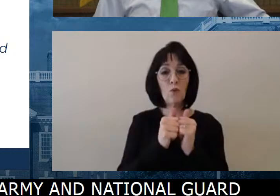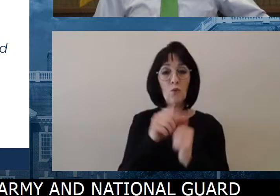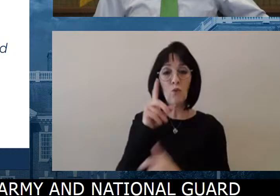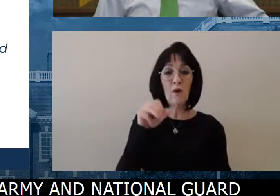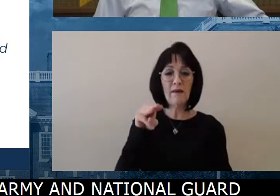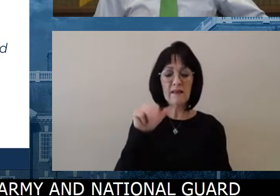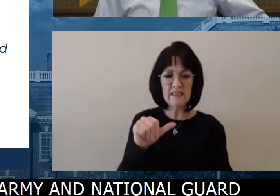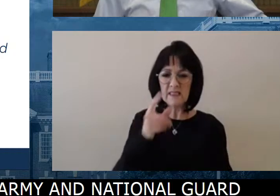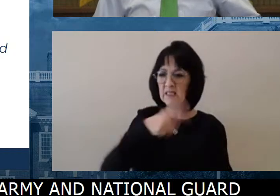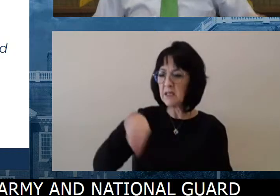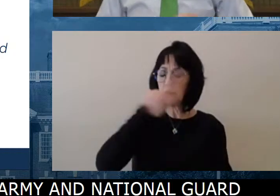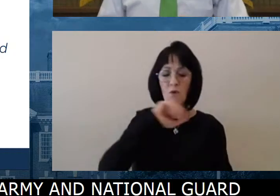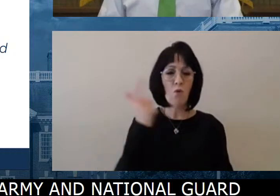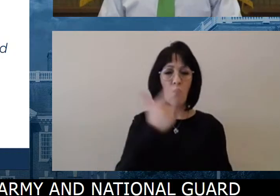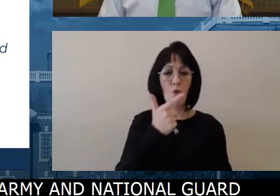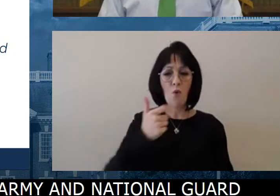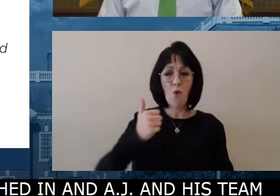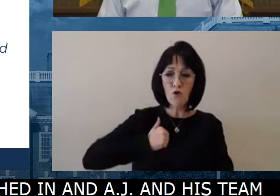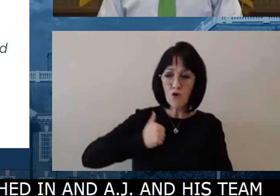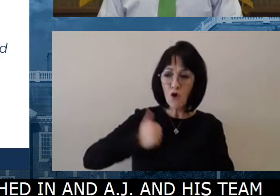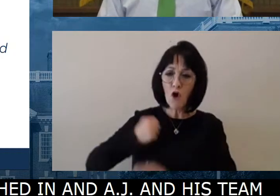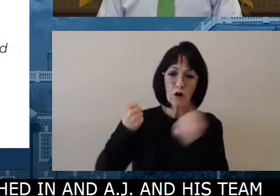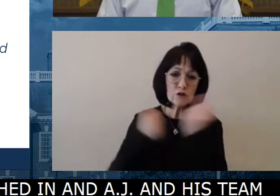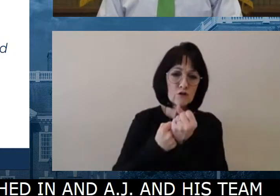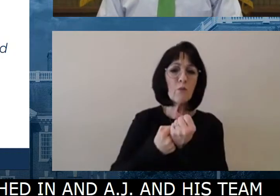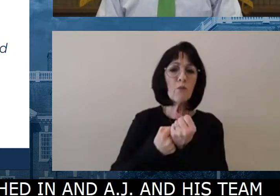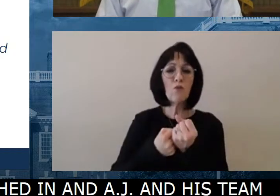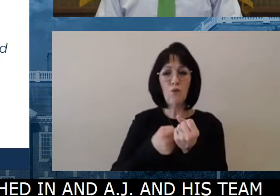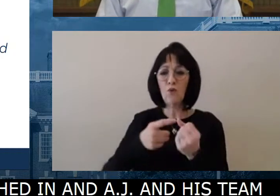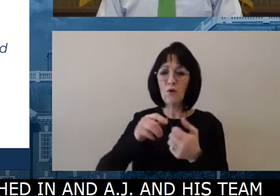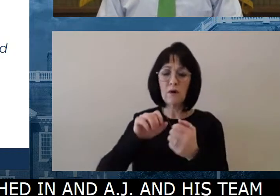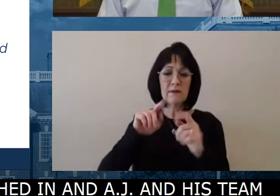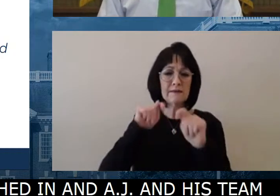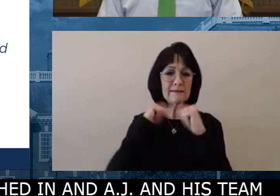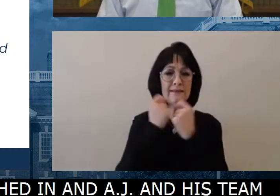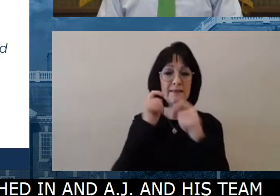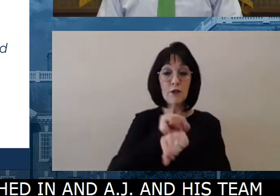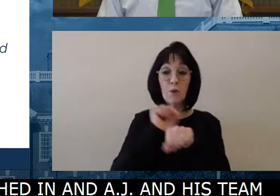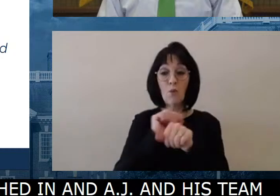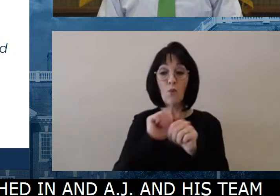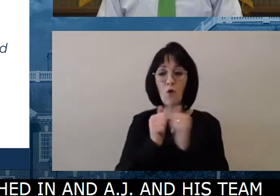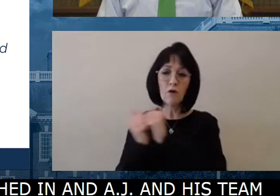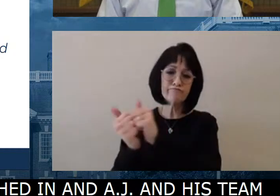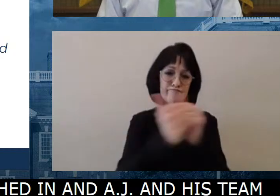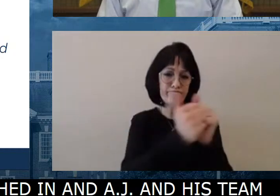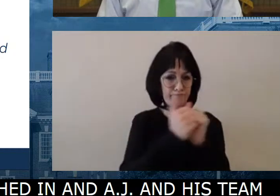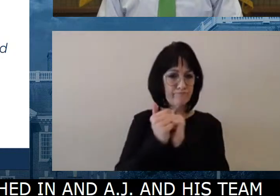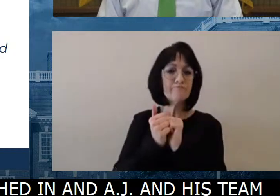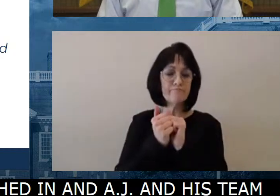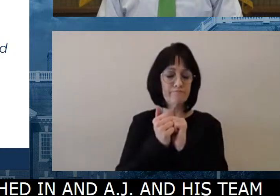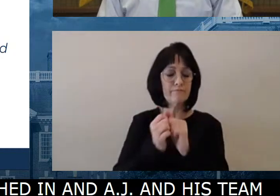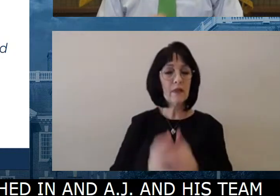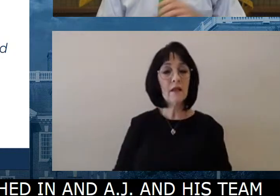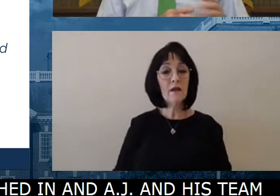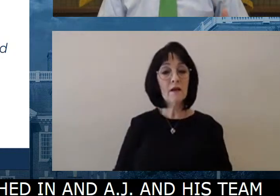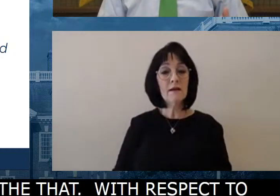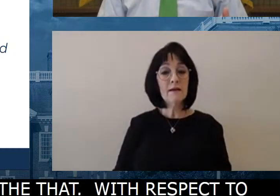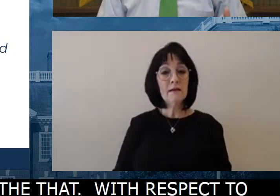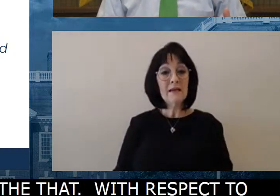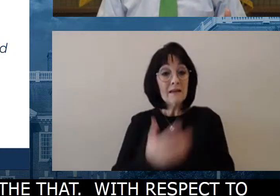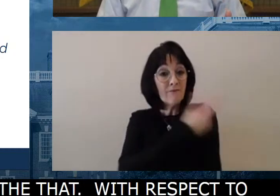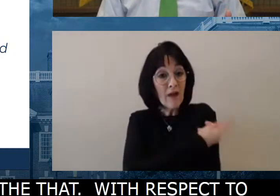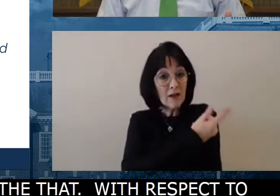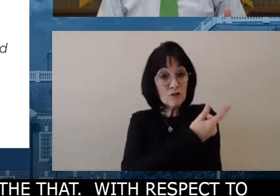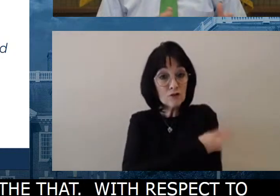vaccination update, I talk about the overall doses administered, 280,000. They include people who are